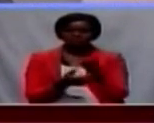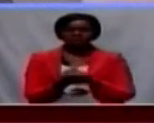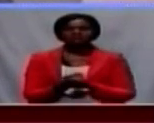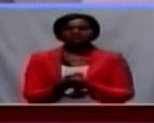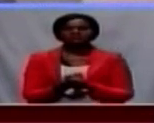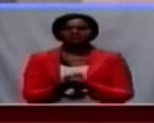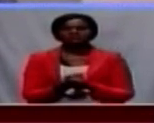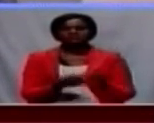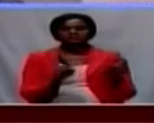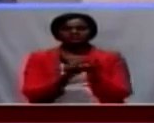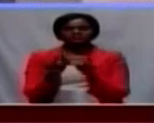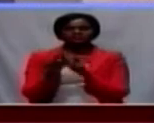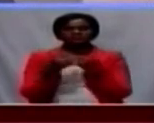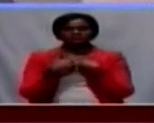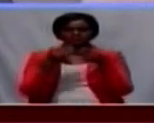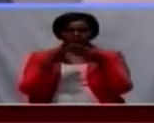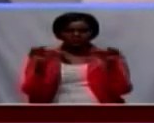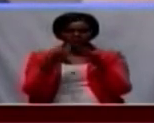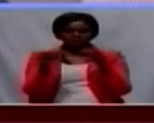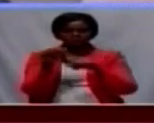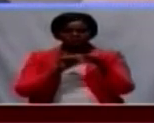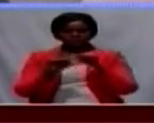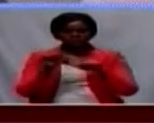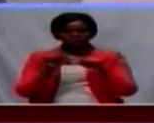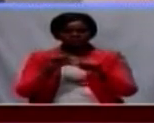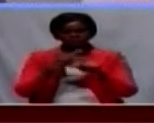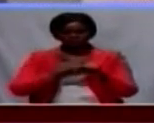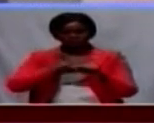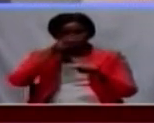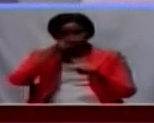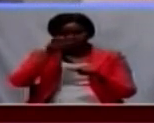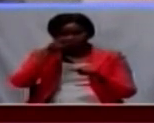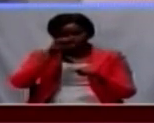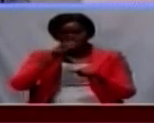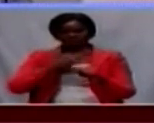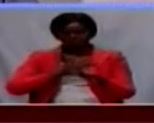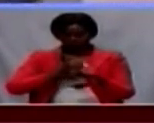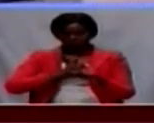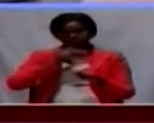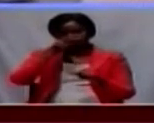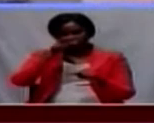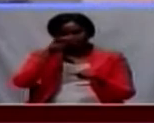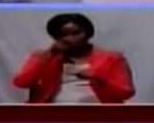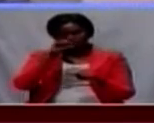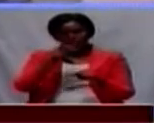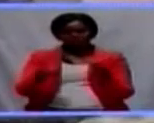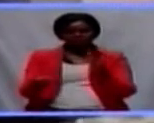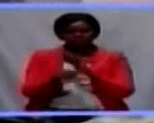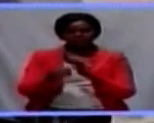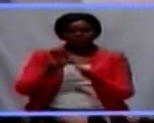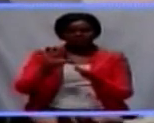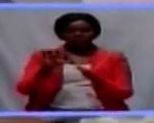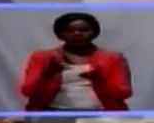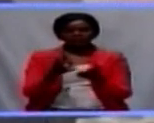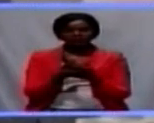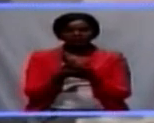you know, all sorts of stories about my corruption, that I was corrupt, and, you know, when I was in the private sector and so on.